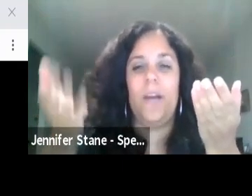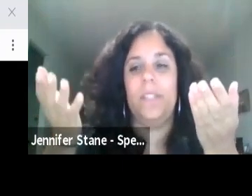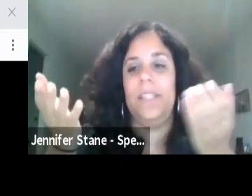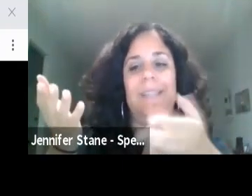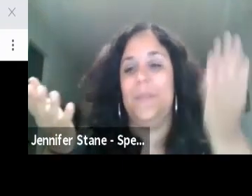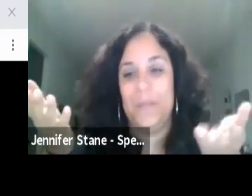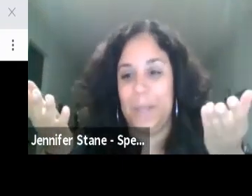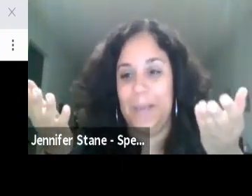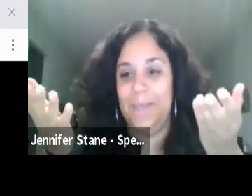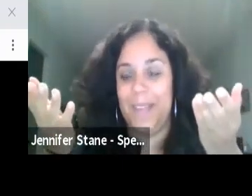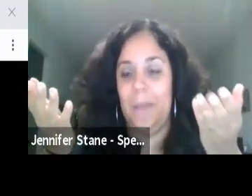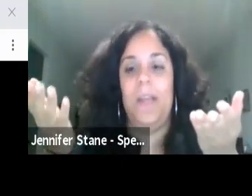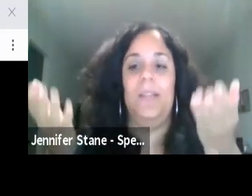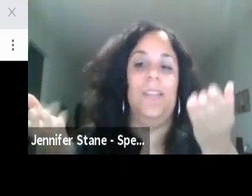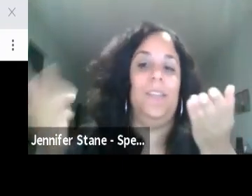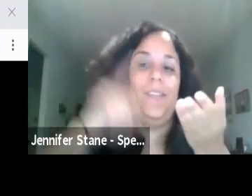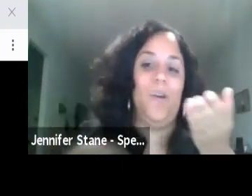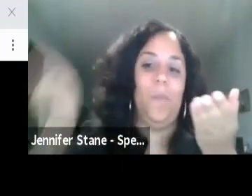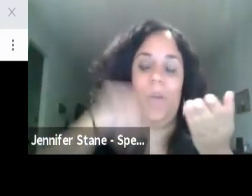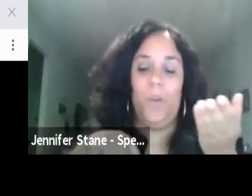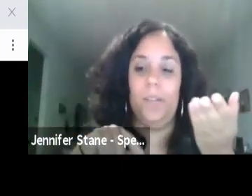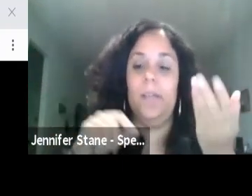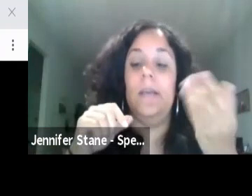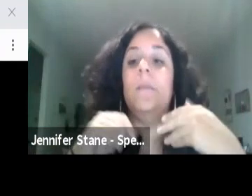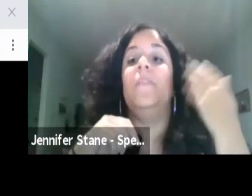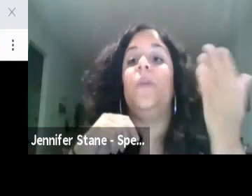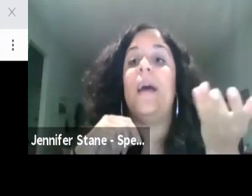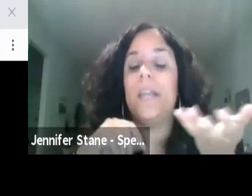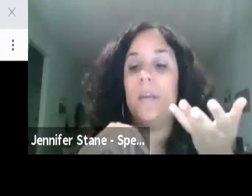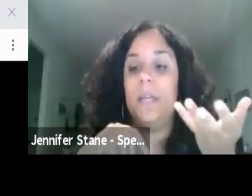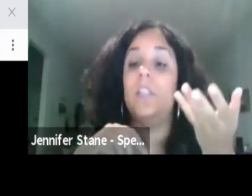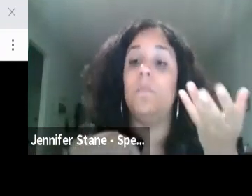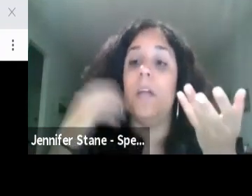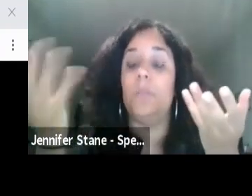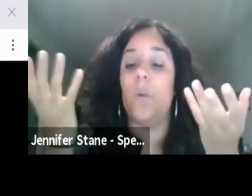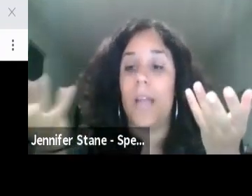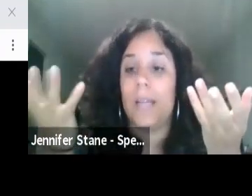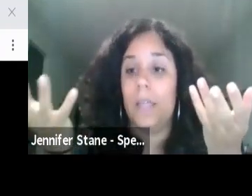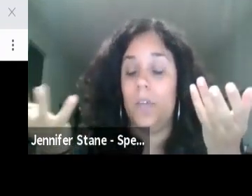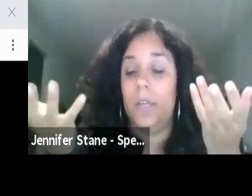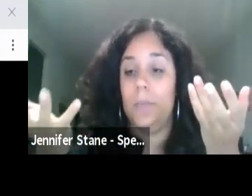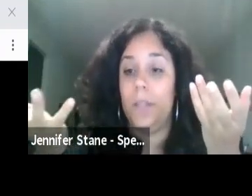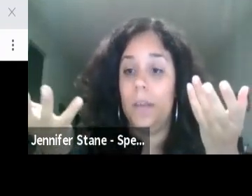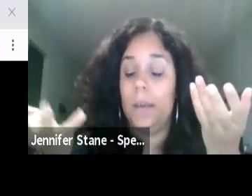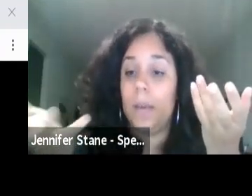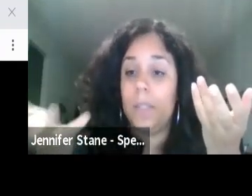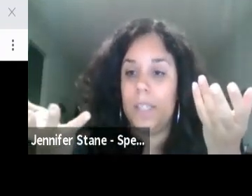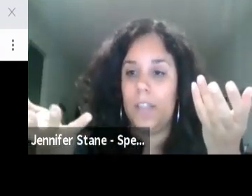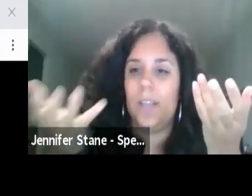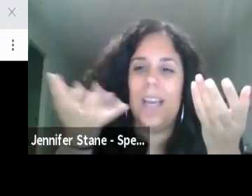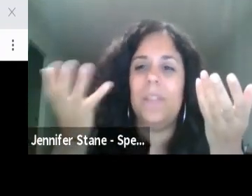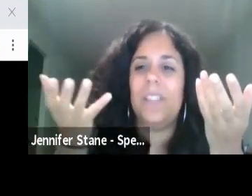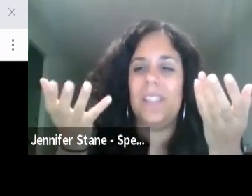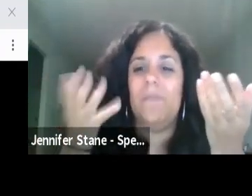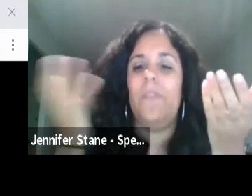you have gum disease, it doesn't mean you're going to get diabetes. It doesn't go backwards. But if you have diabetes, it's much more likely that you'll end up with gum